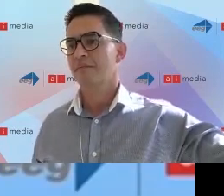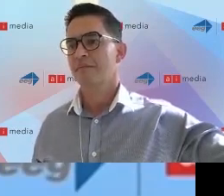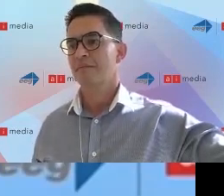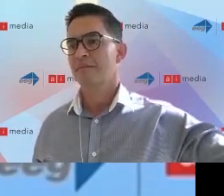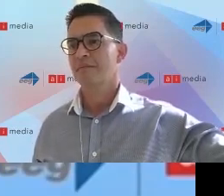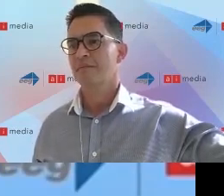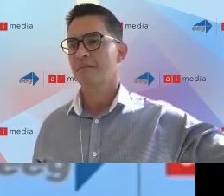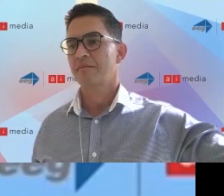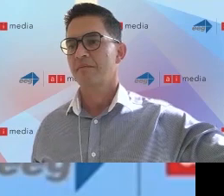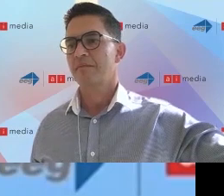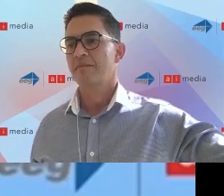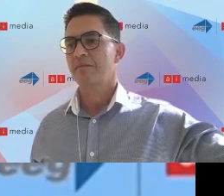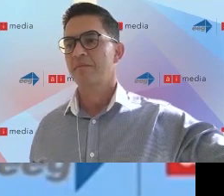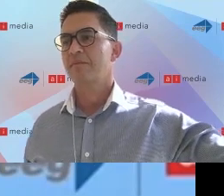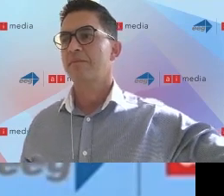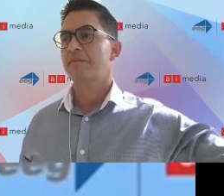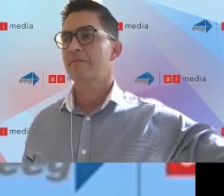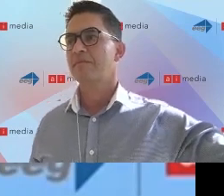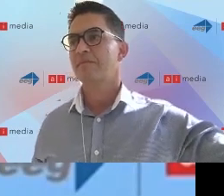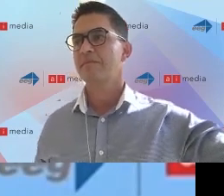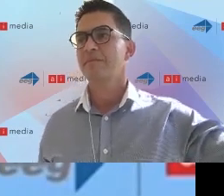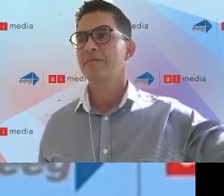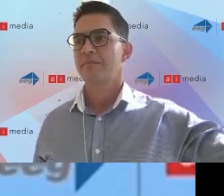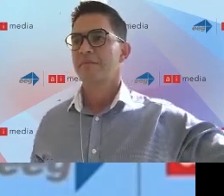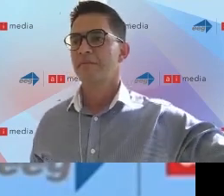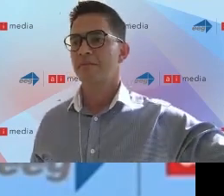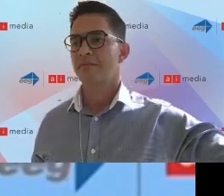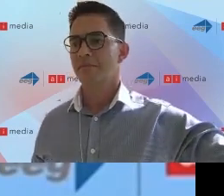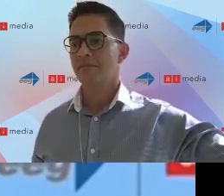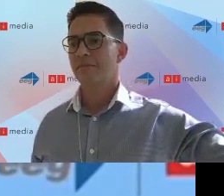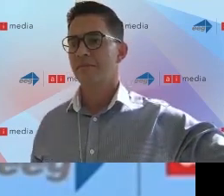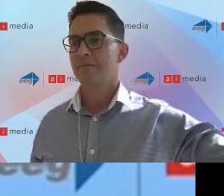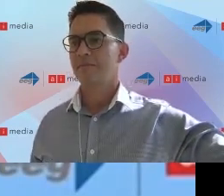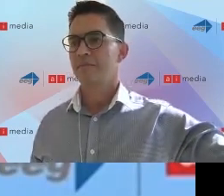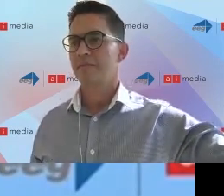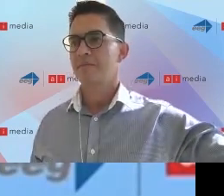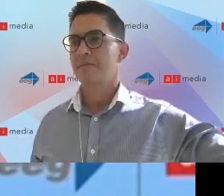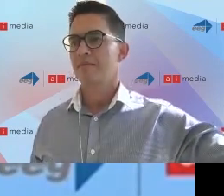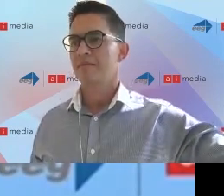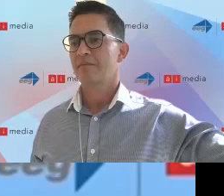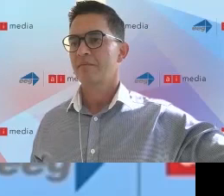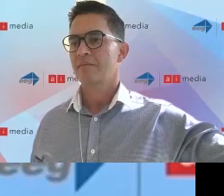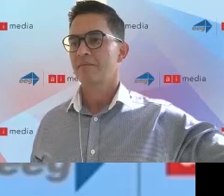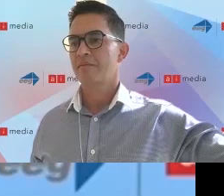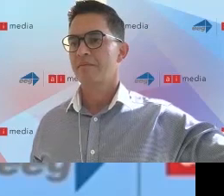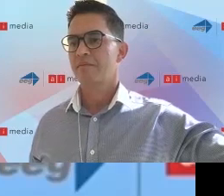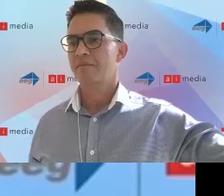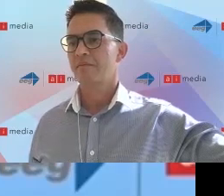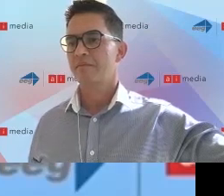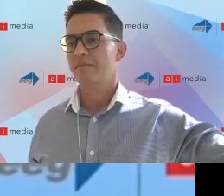global growth in high-budget streaming and hybrid corporate events. Marketers producing these events are